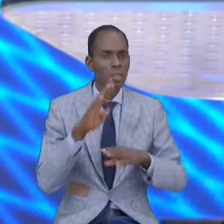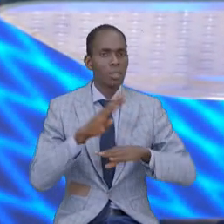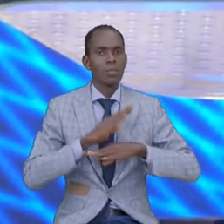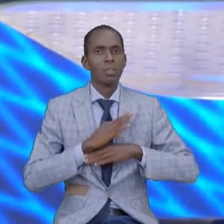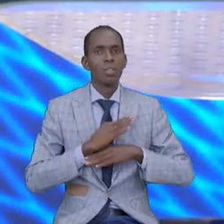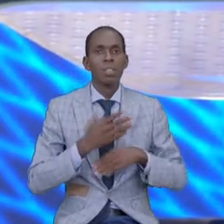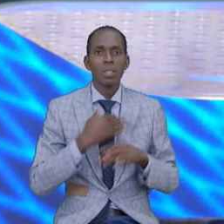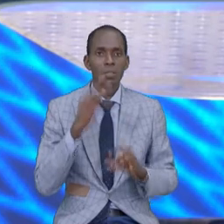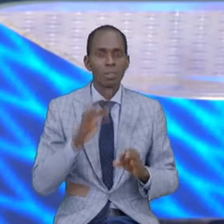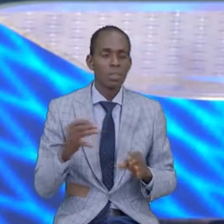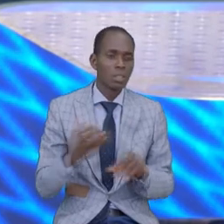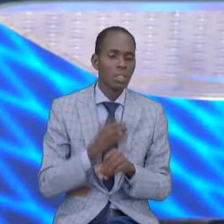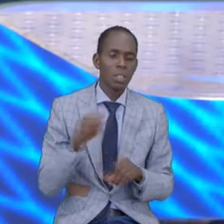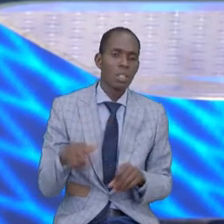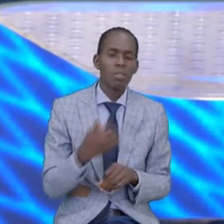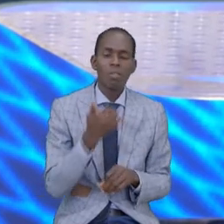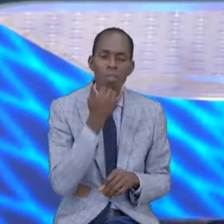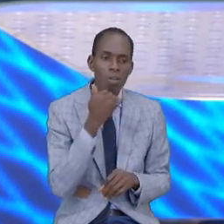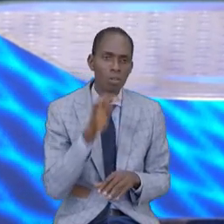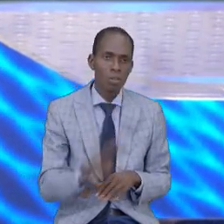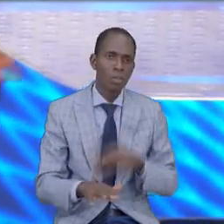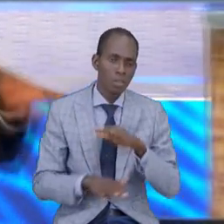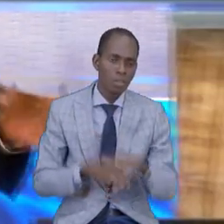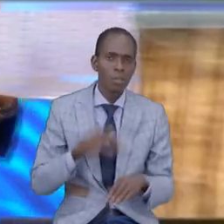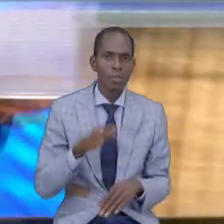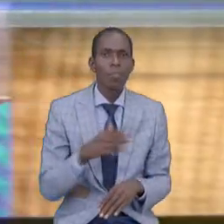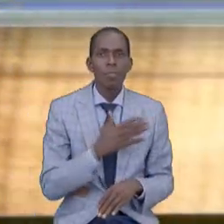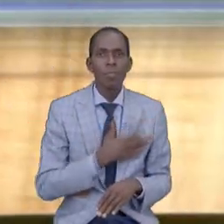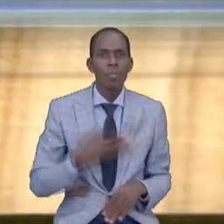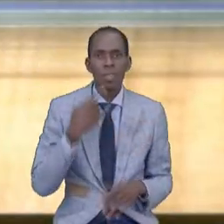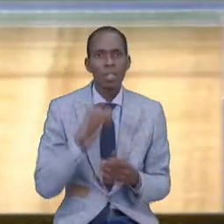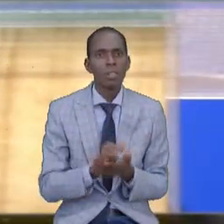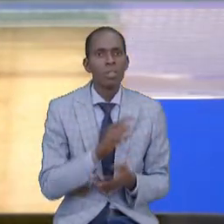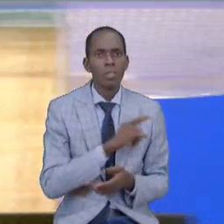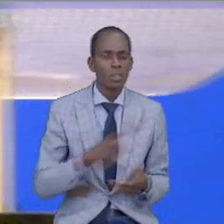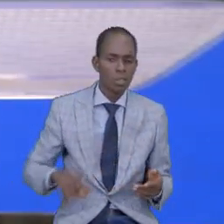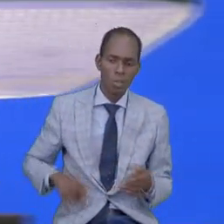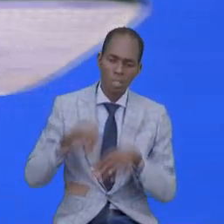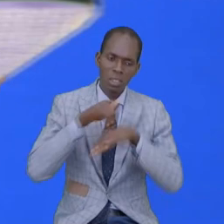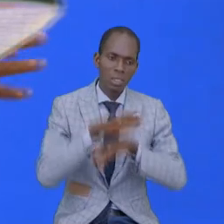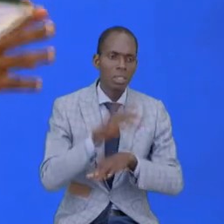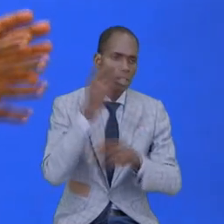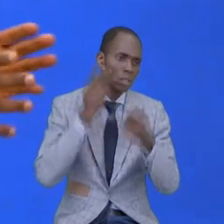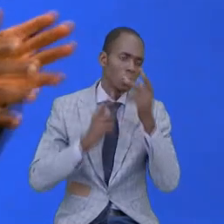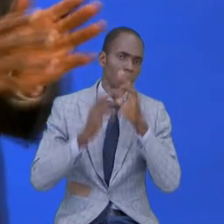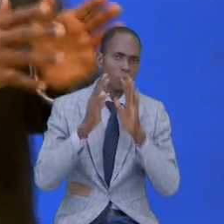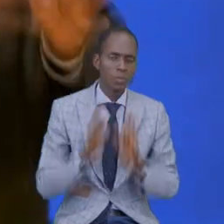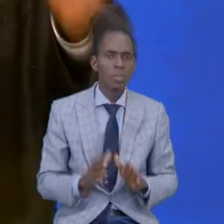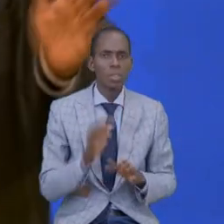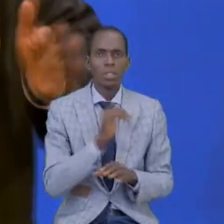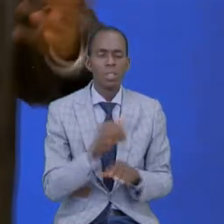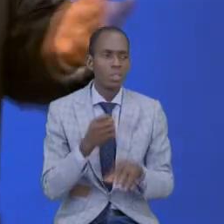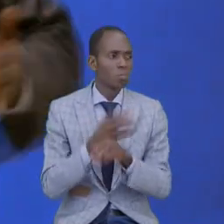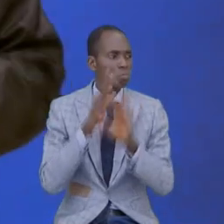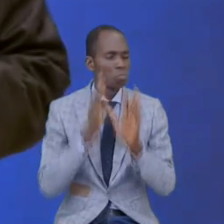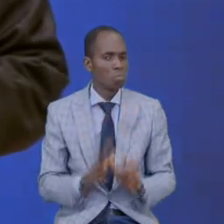if they take any wrong step, and you send, and the Lord sends a prophet, a counselor, a